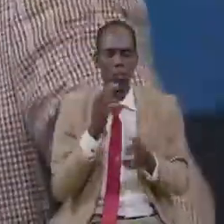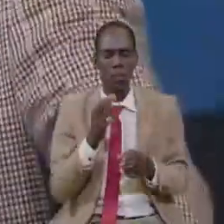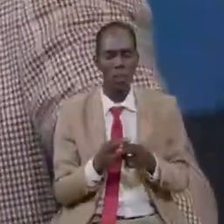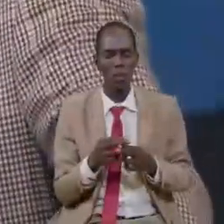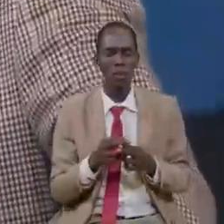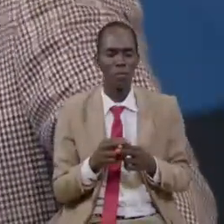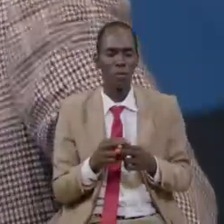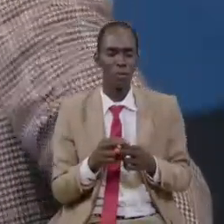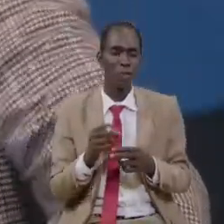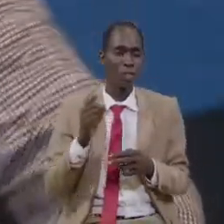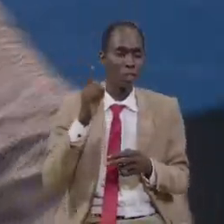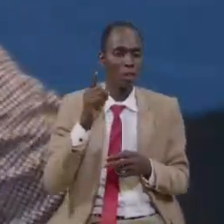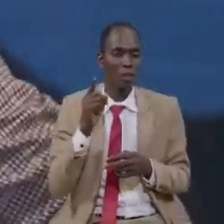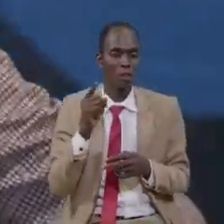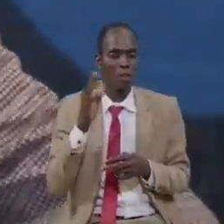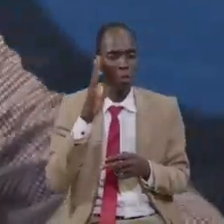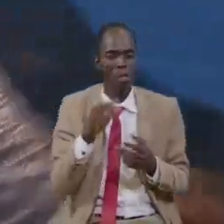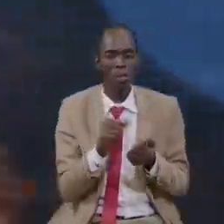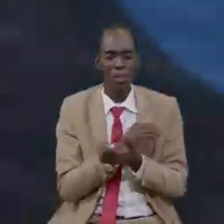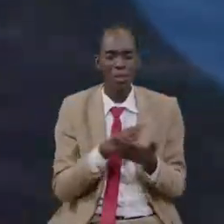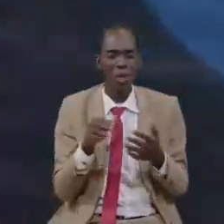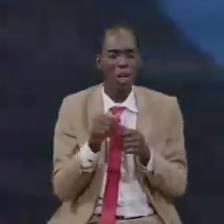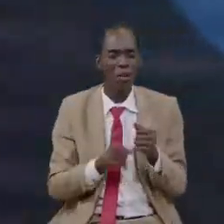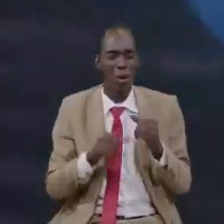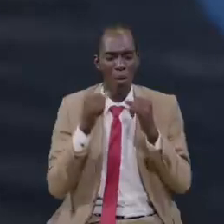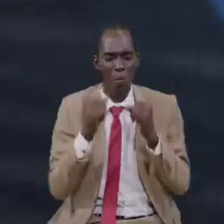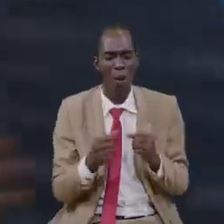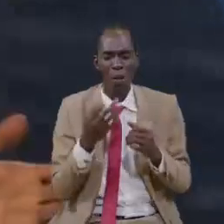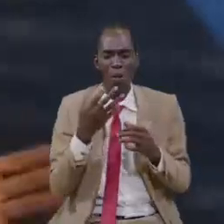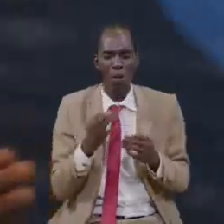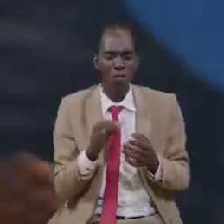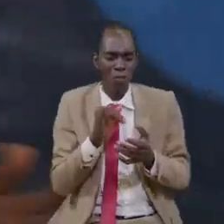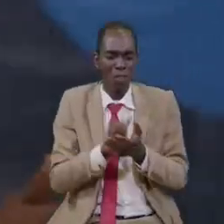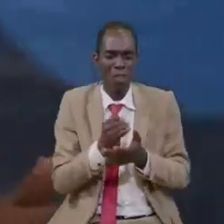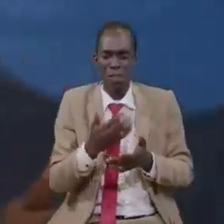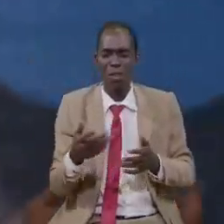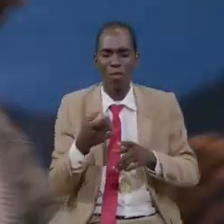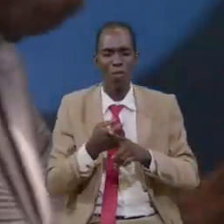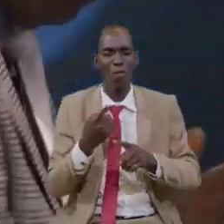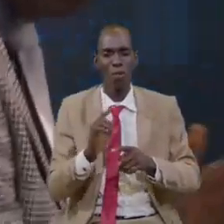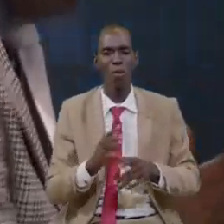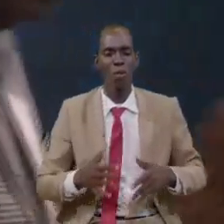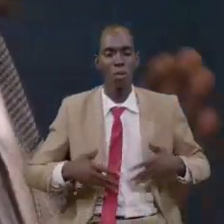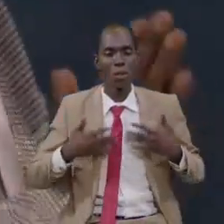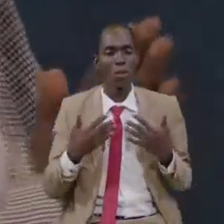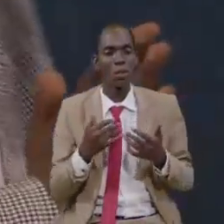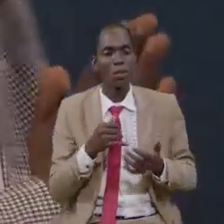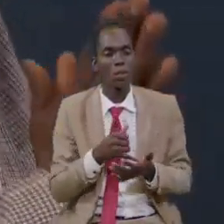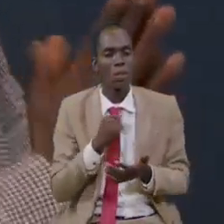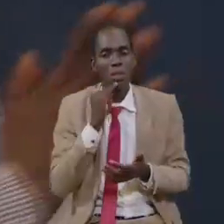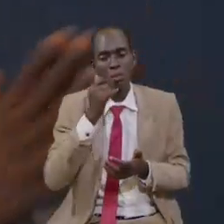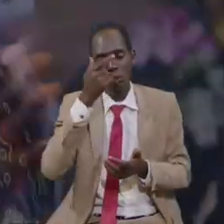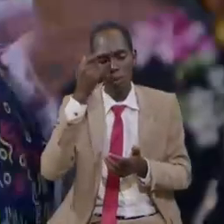destroy the very power of that sin from your life. It becomes your redeemer and he gives